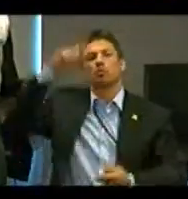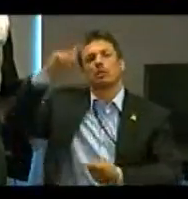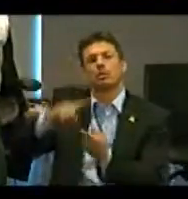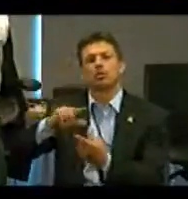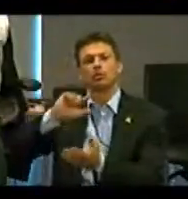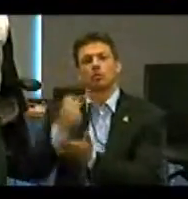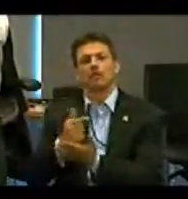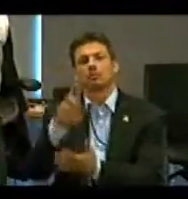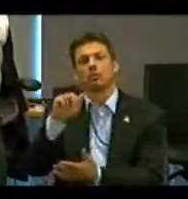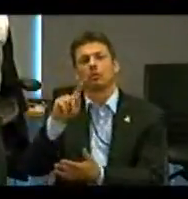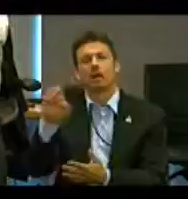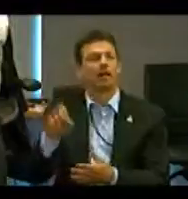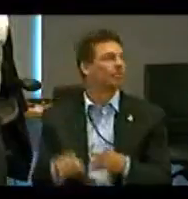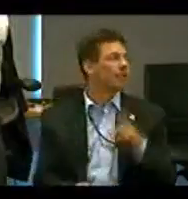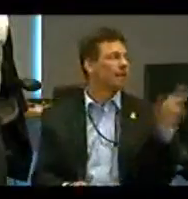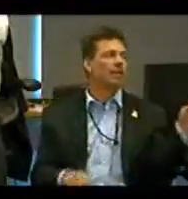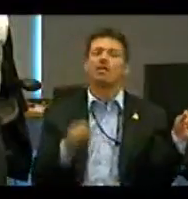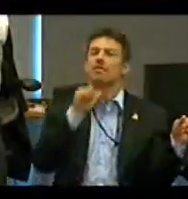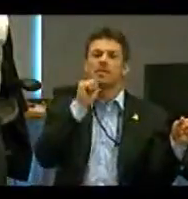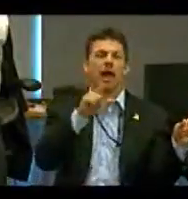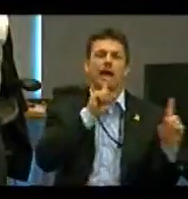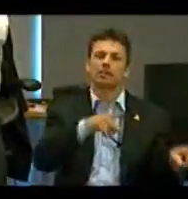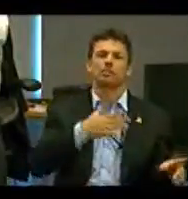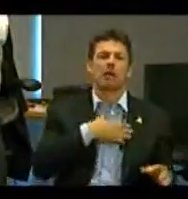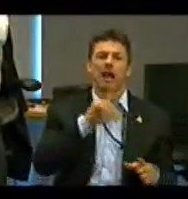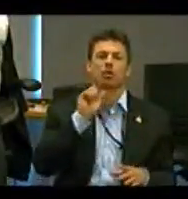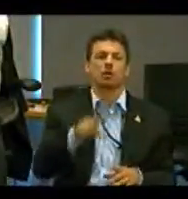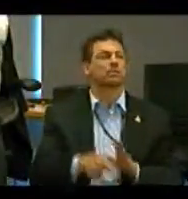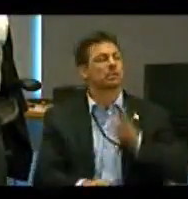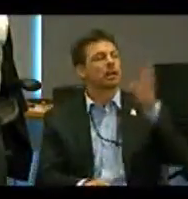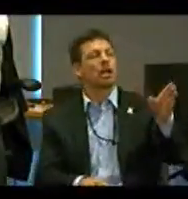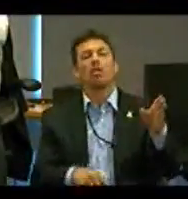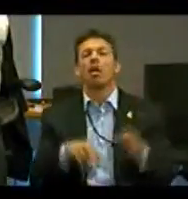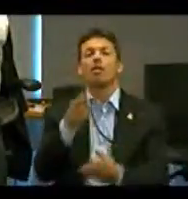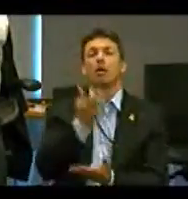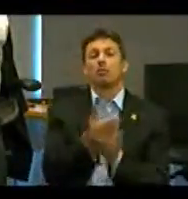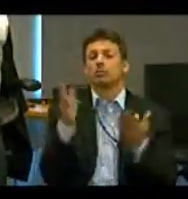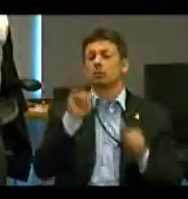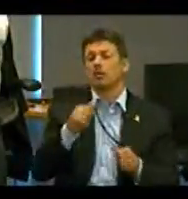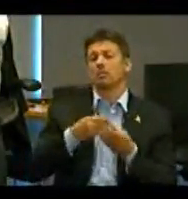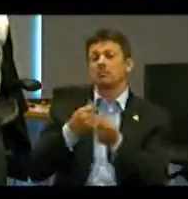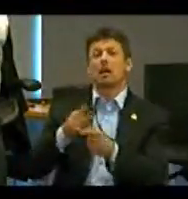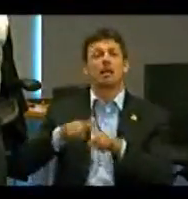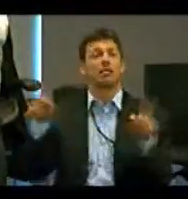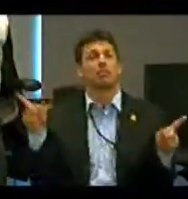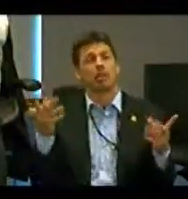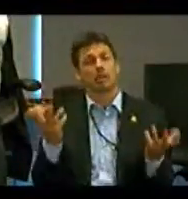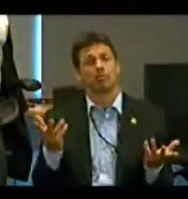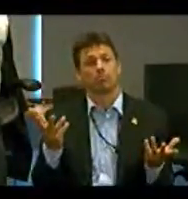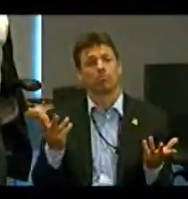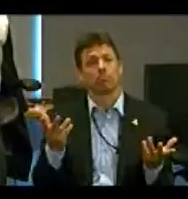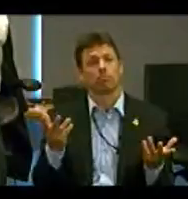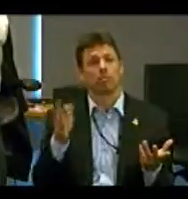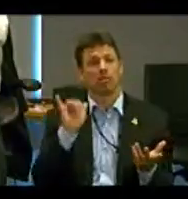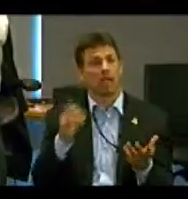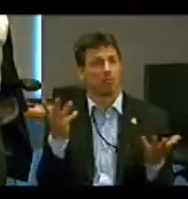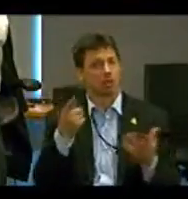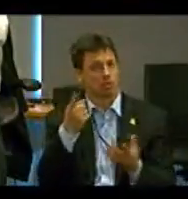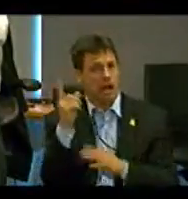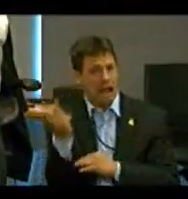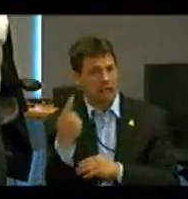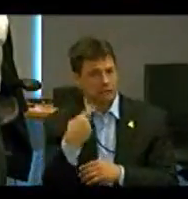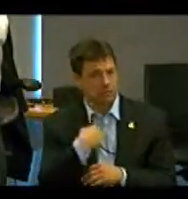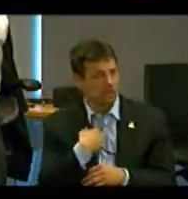question, That doesn't answer my question. well, so the resources can be spent differently, and that's something that is that what you're asking about?